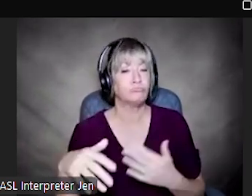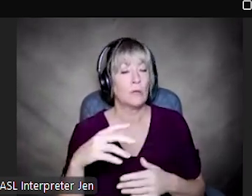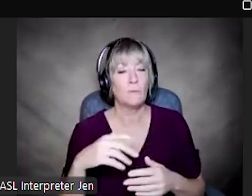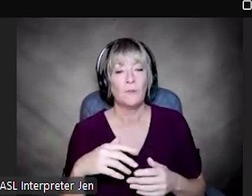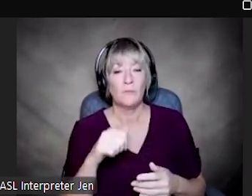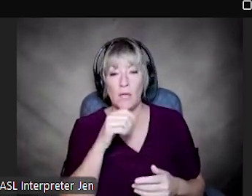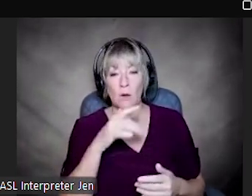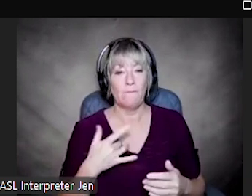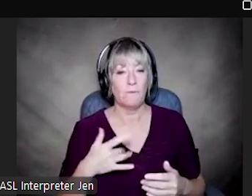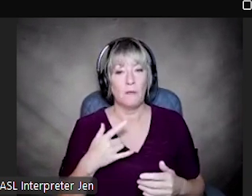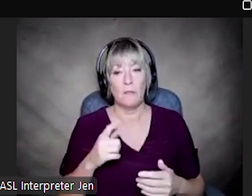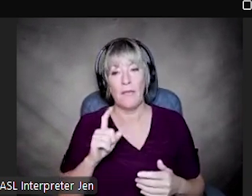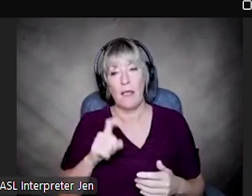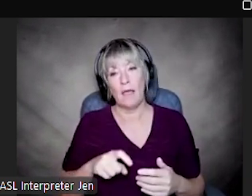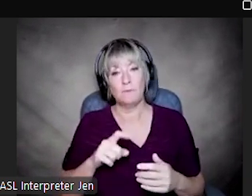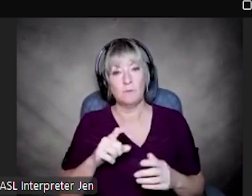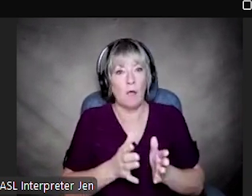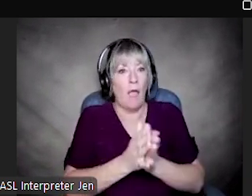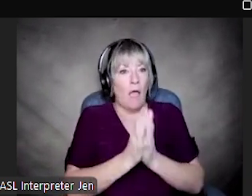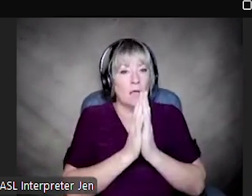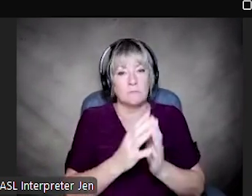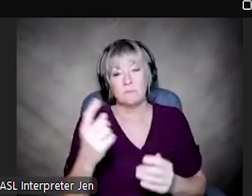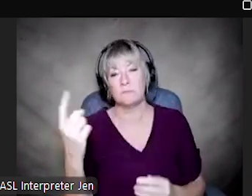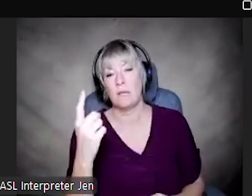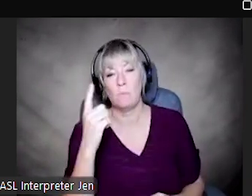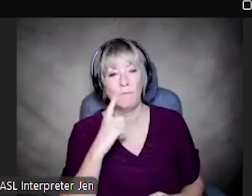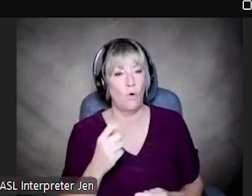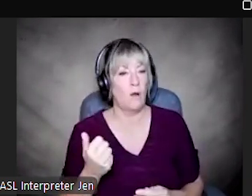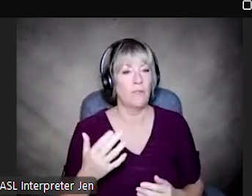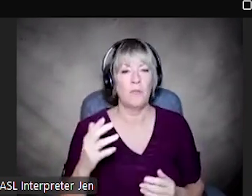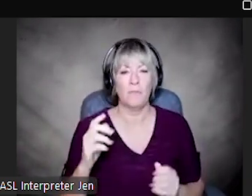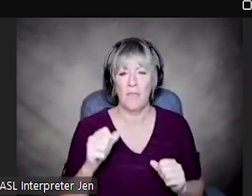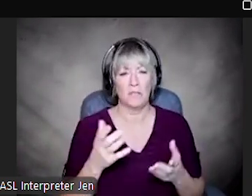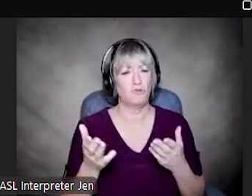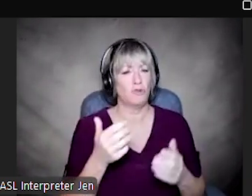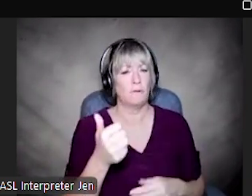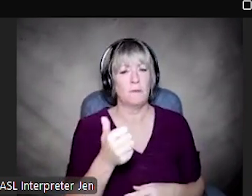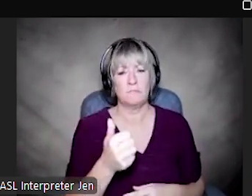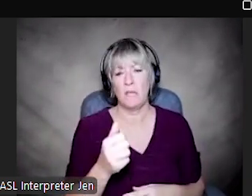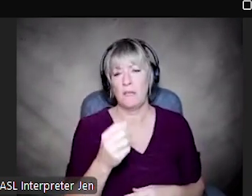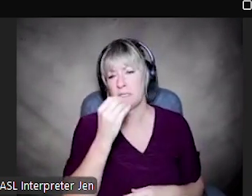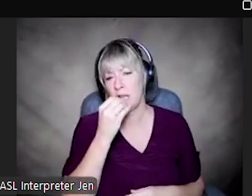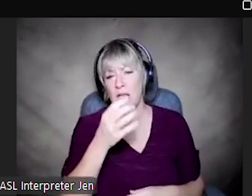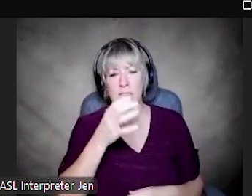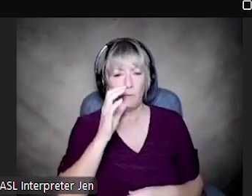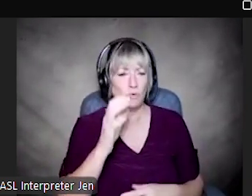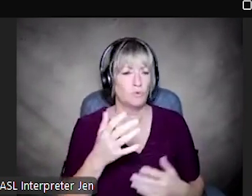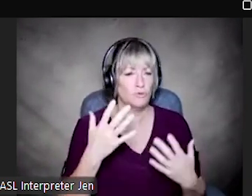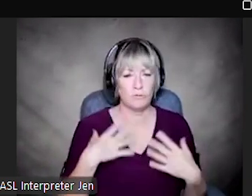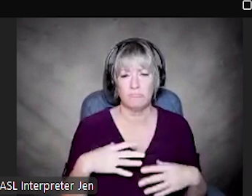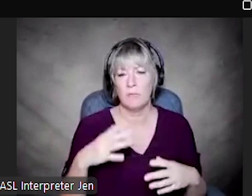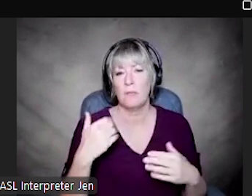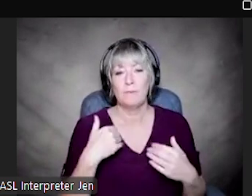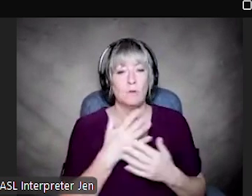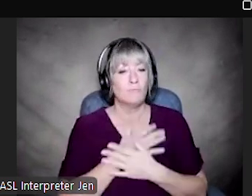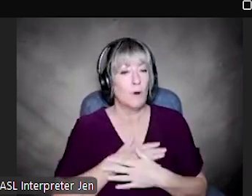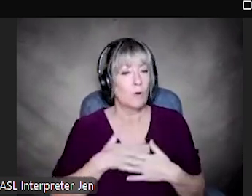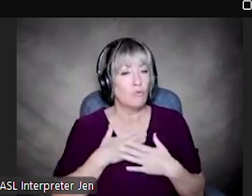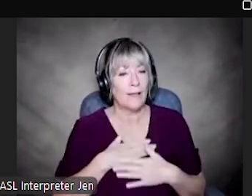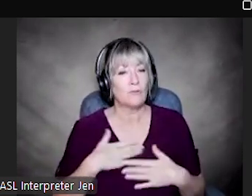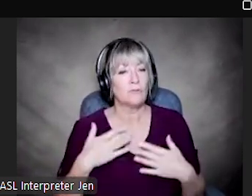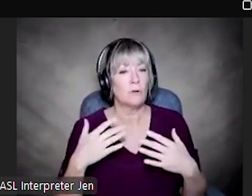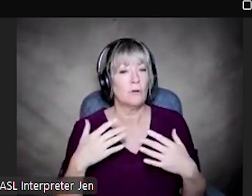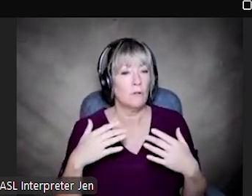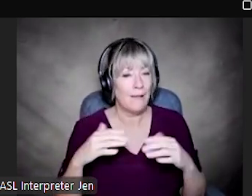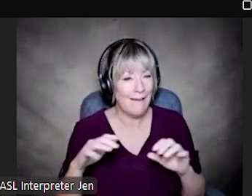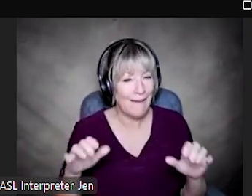never feel they need to ask anyone for anything. They can serve themselves snacks, beverages, linens. There's recreational activities.